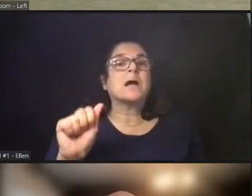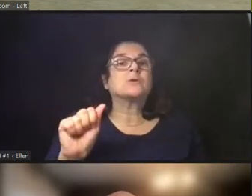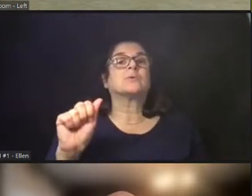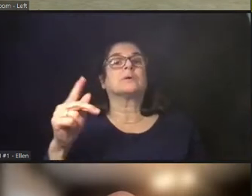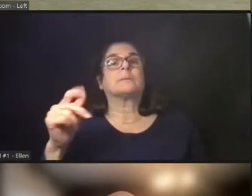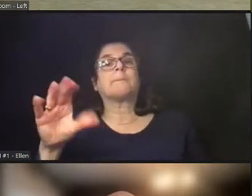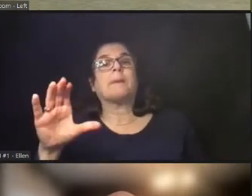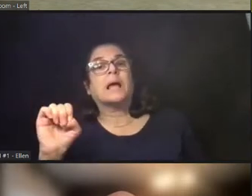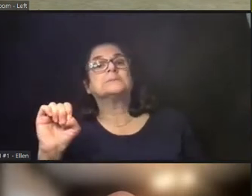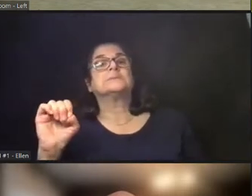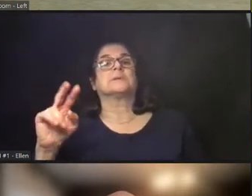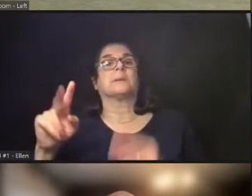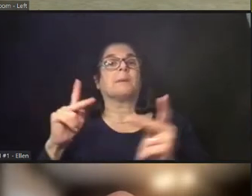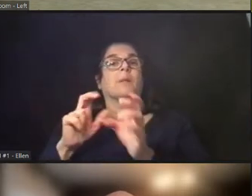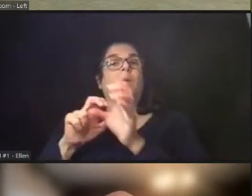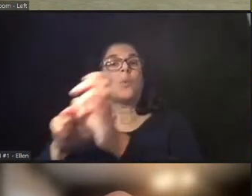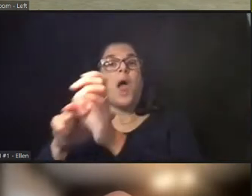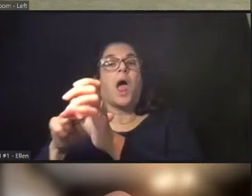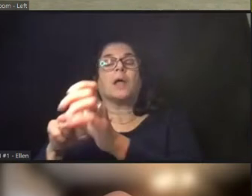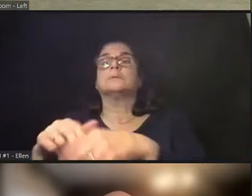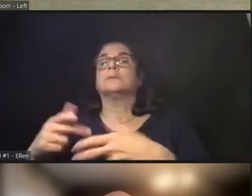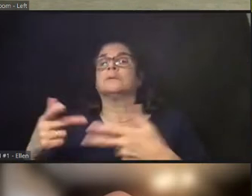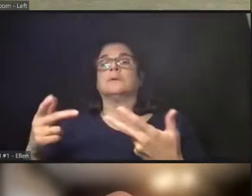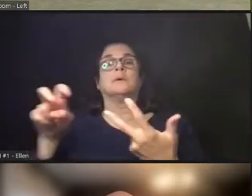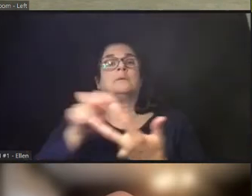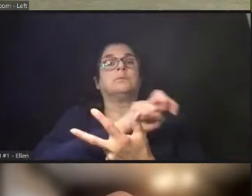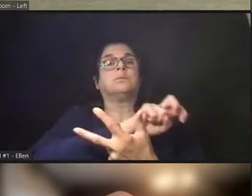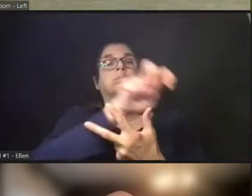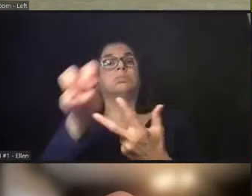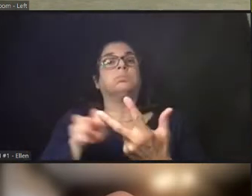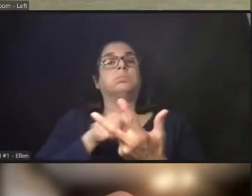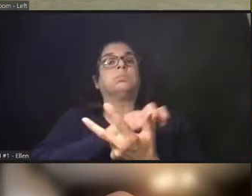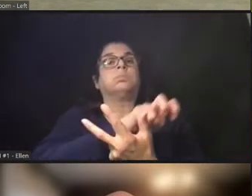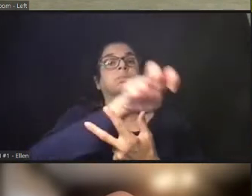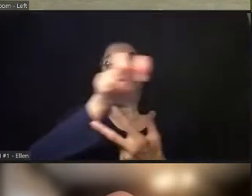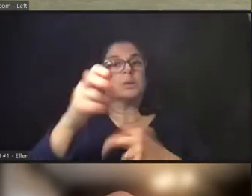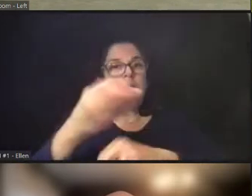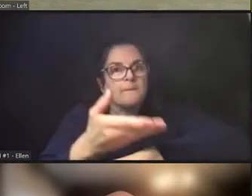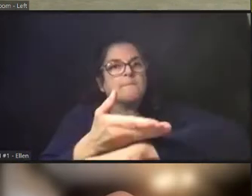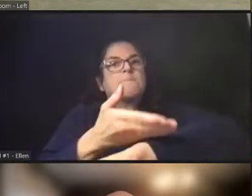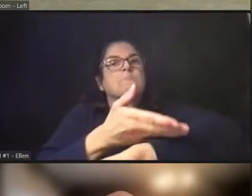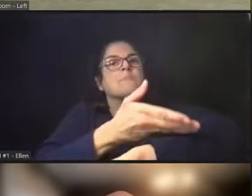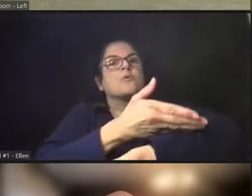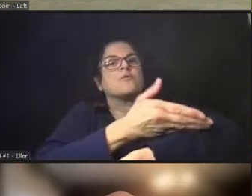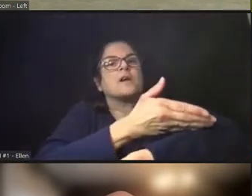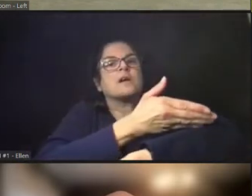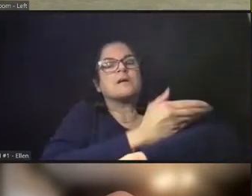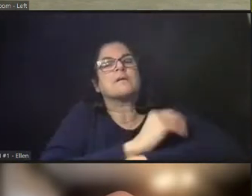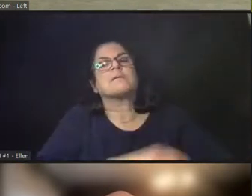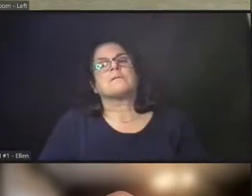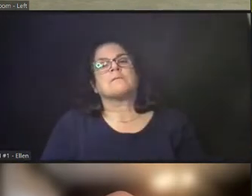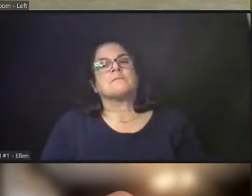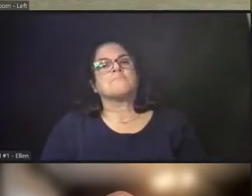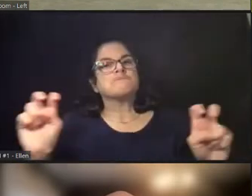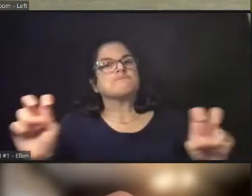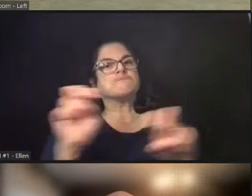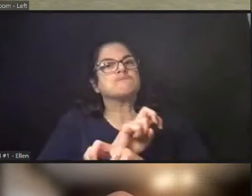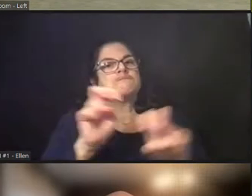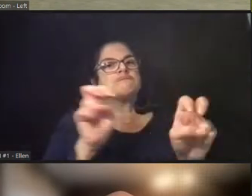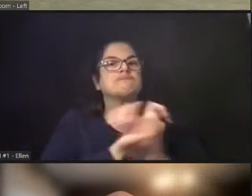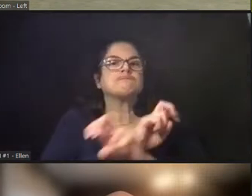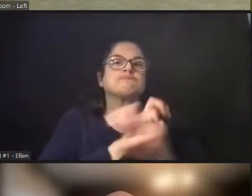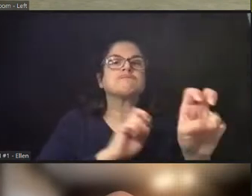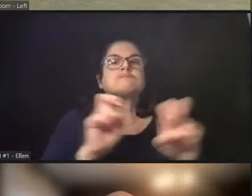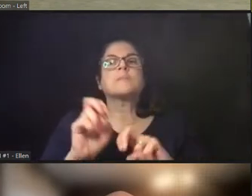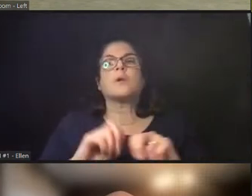The transferability between our systems is obviously something that we're improving But to some degree, we're also